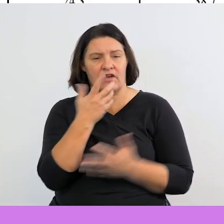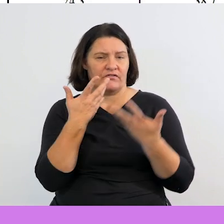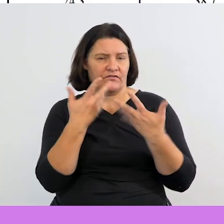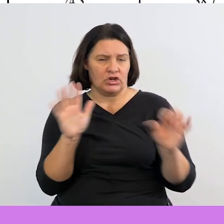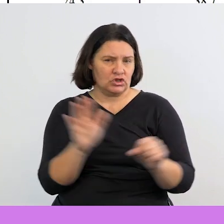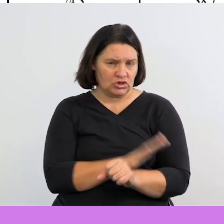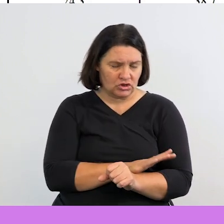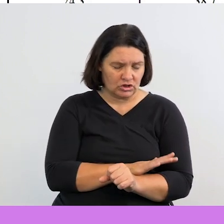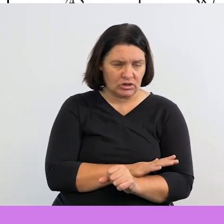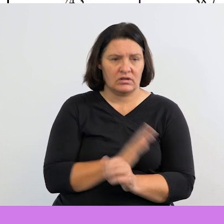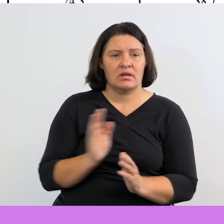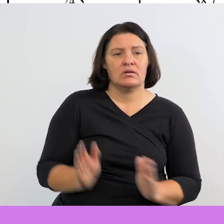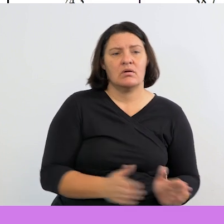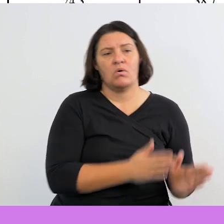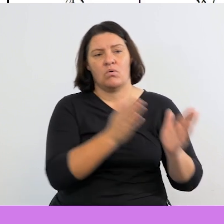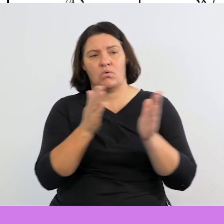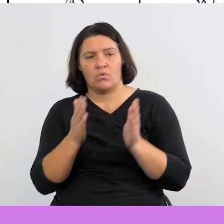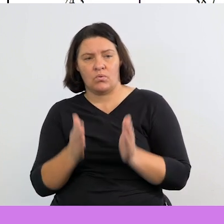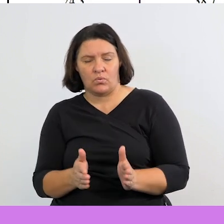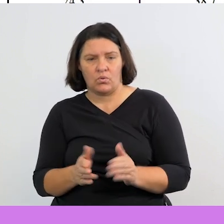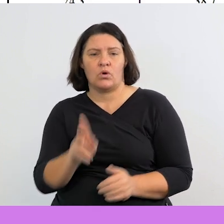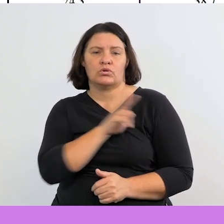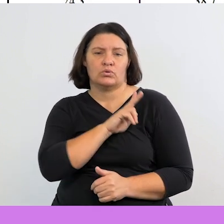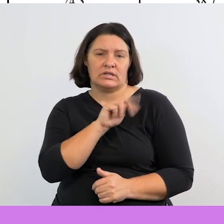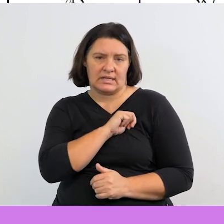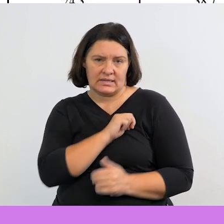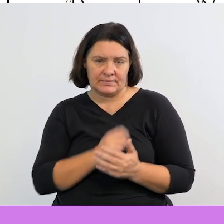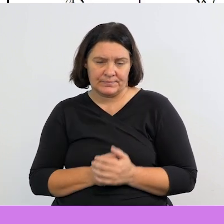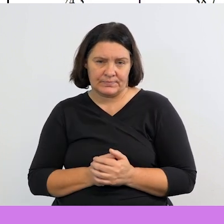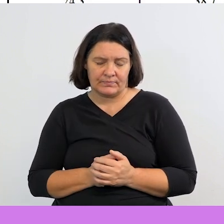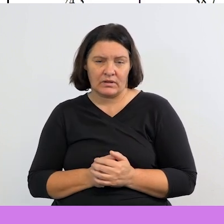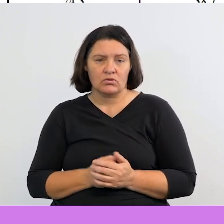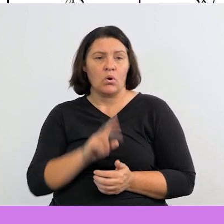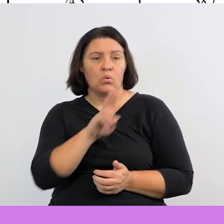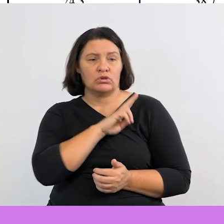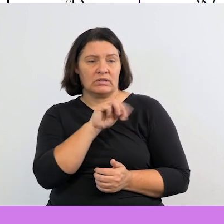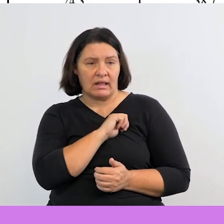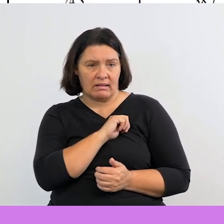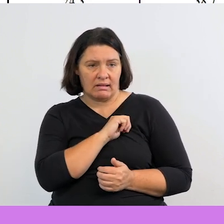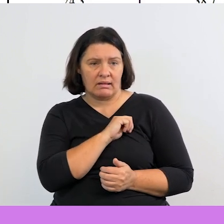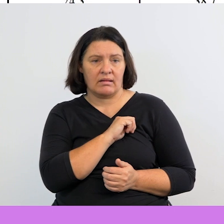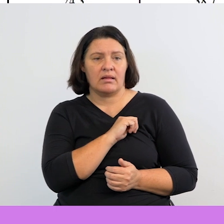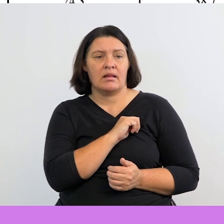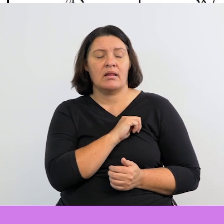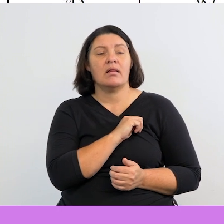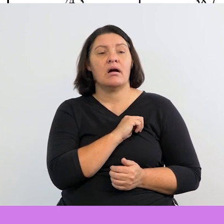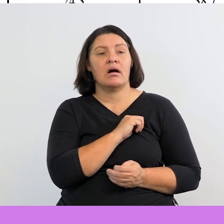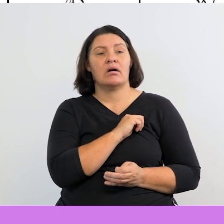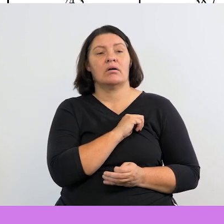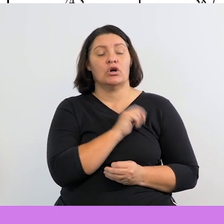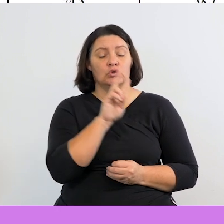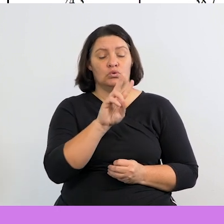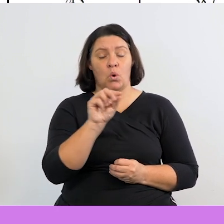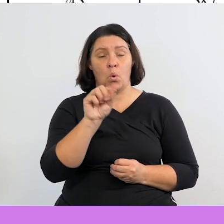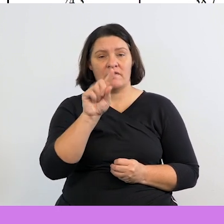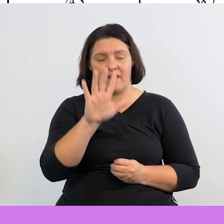see that the graph is already completed. So I will now be moving on to KZN, right? So for KZN, we